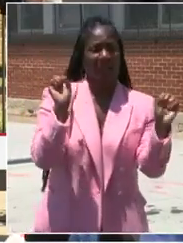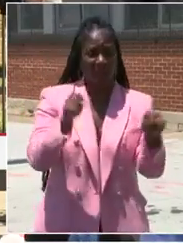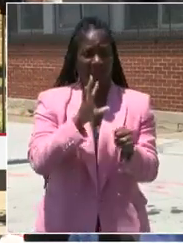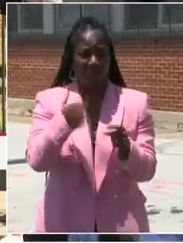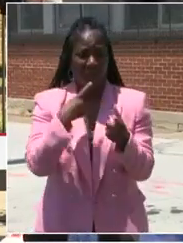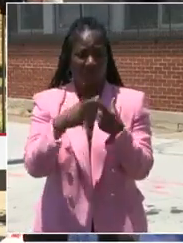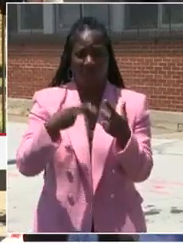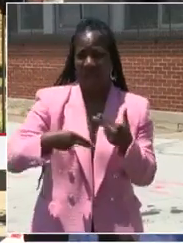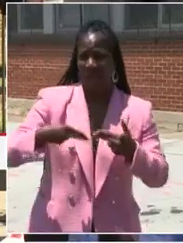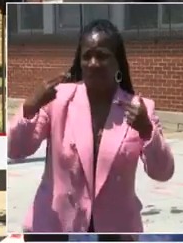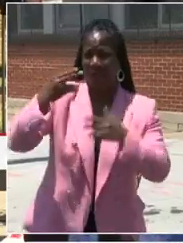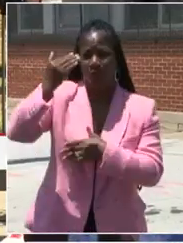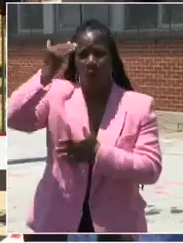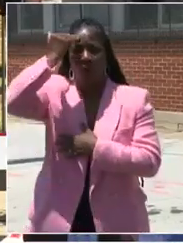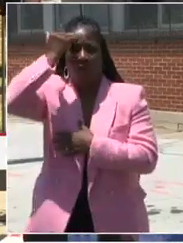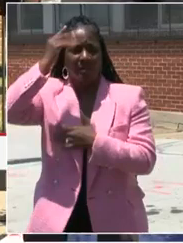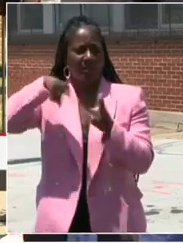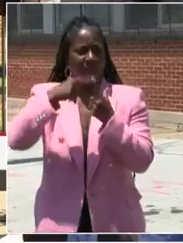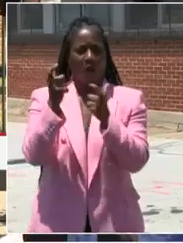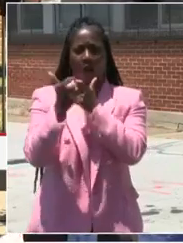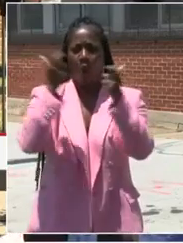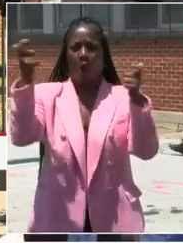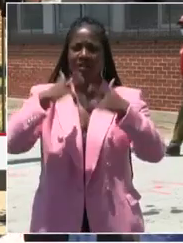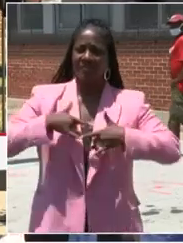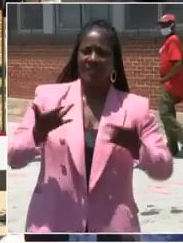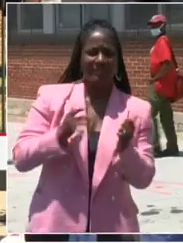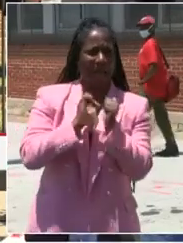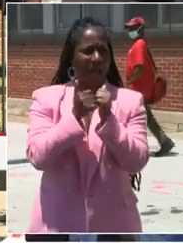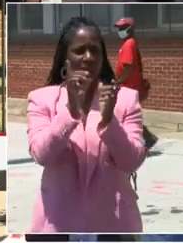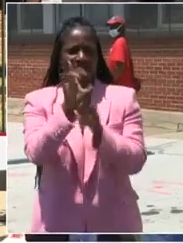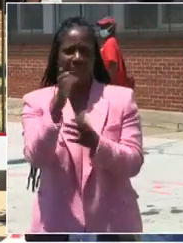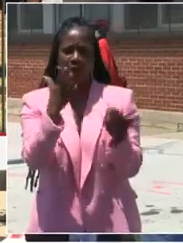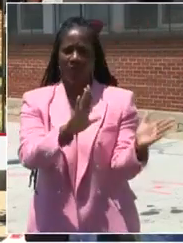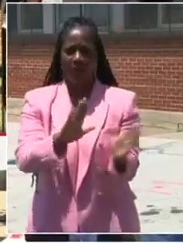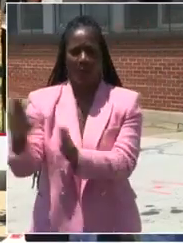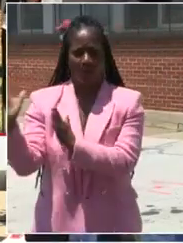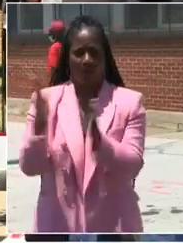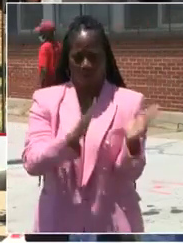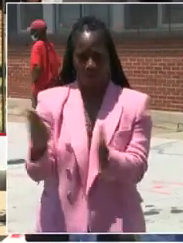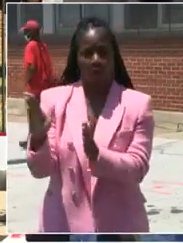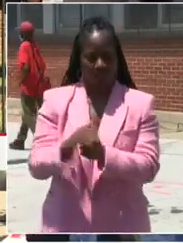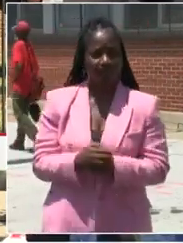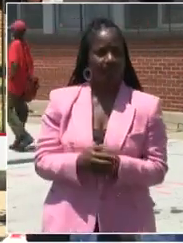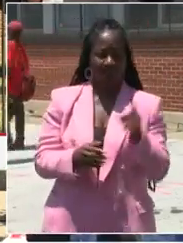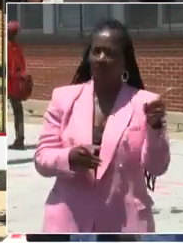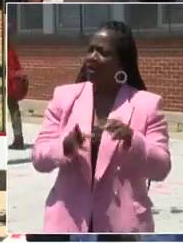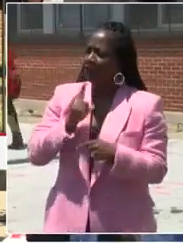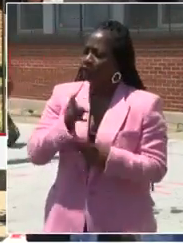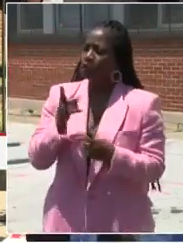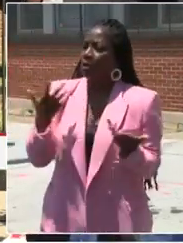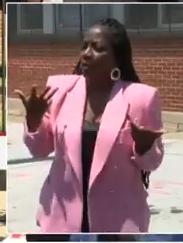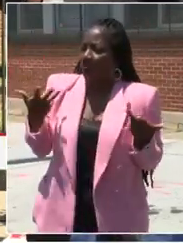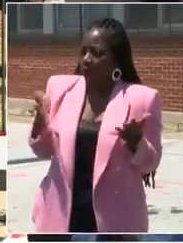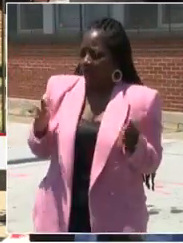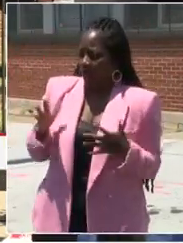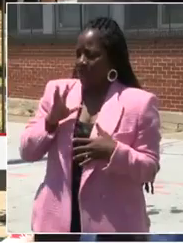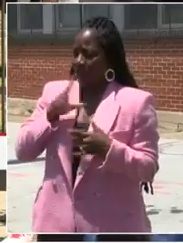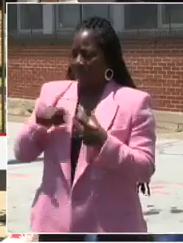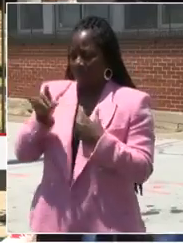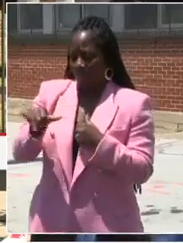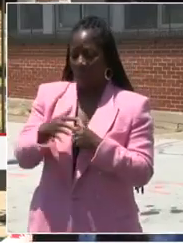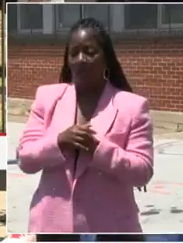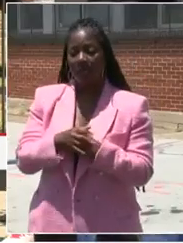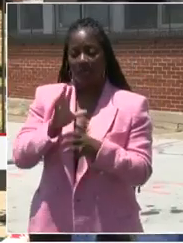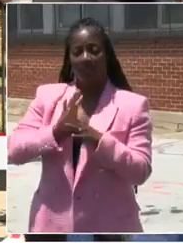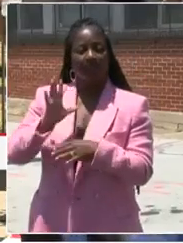about the heightened awareness right now about large events and how DC is prepared? Thank you. Well, for sure, and we've talked some about